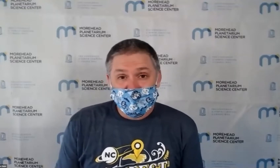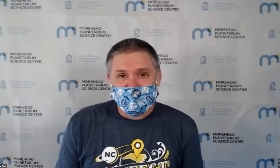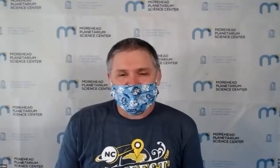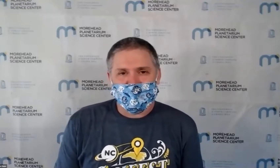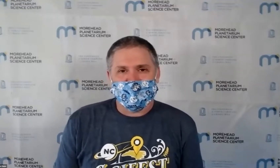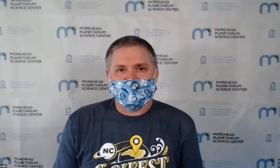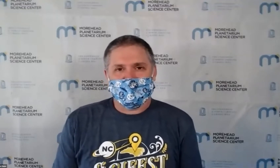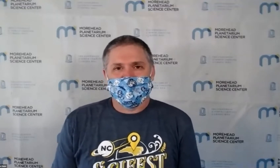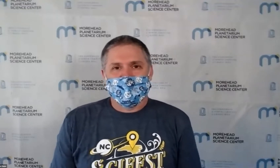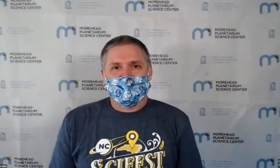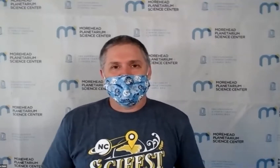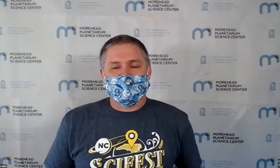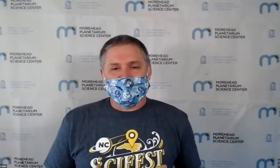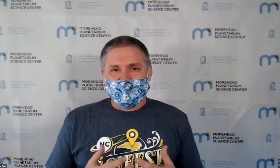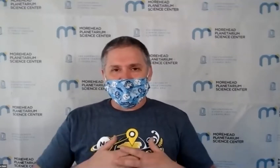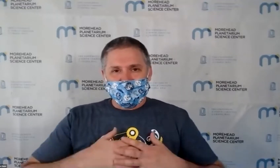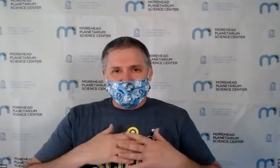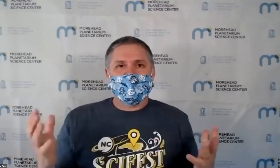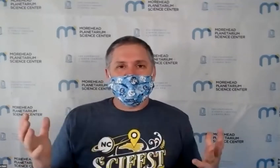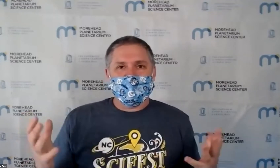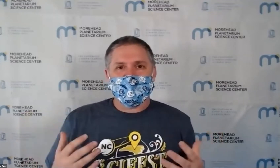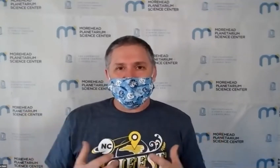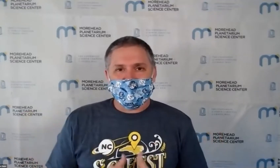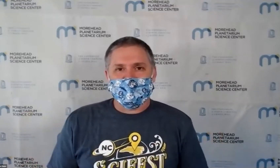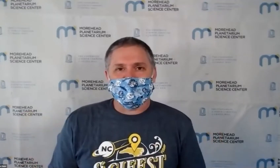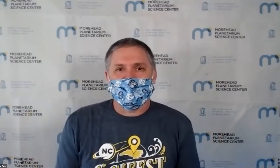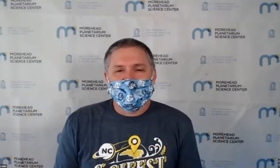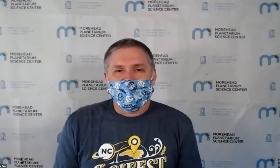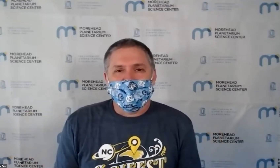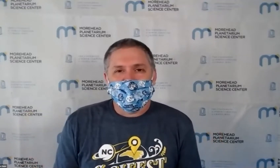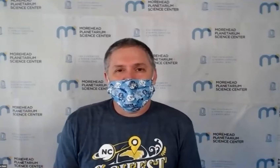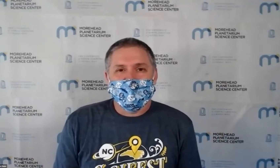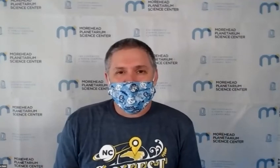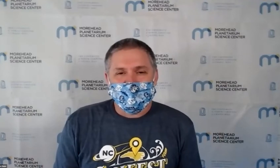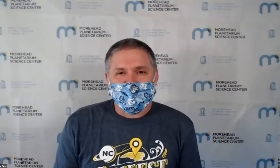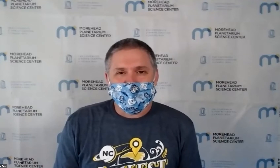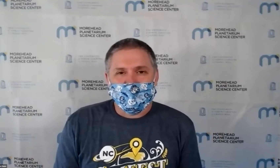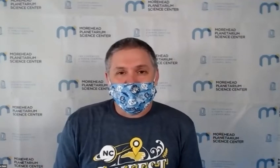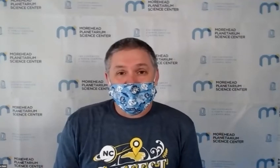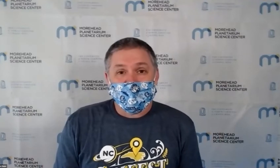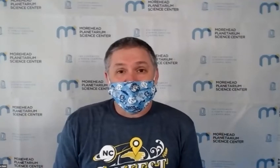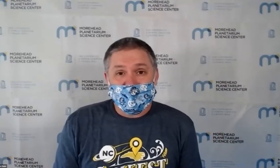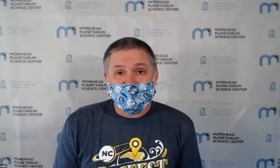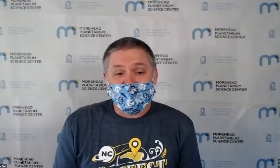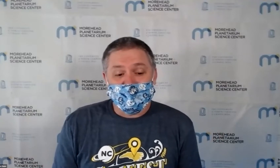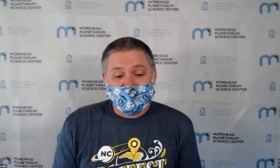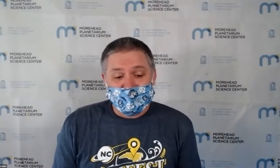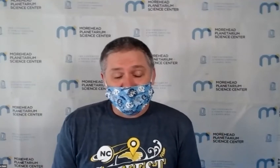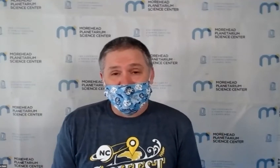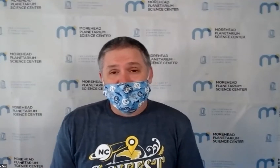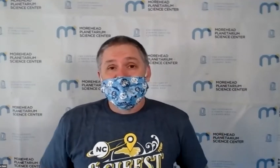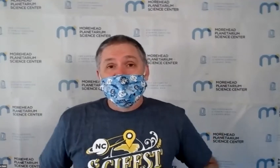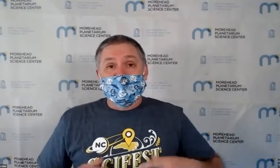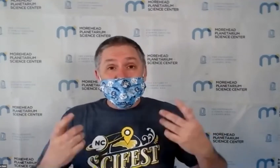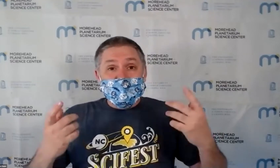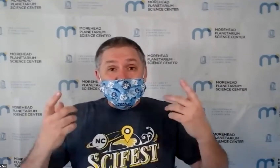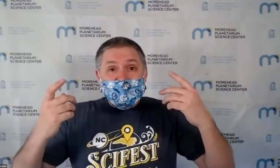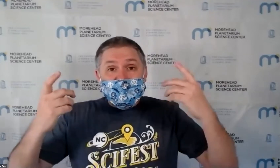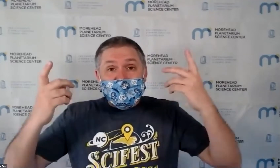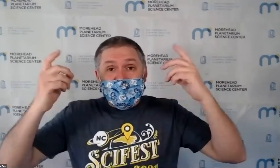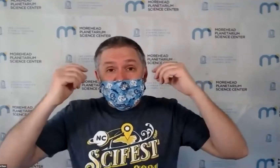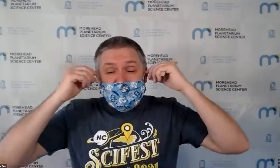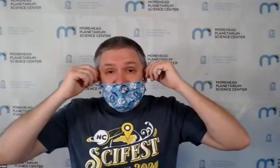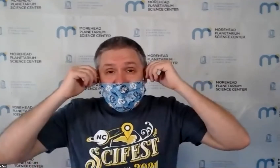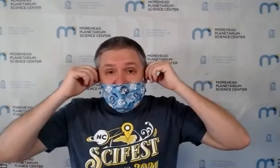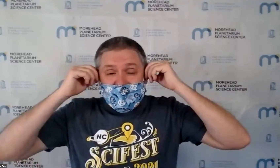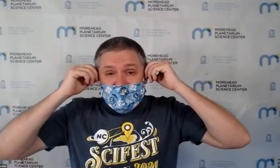we're most excited about is today's all-day-long extravaganza, where we meet researchers like the ones we're about to meet right now. Before I begin,